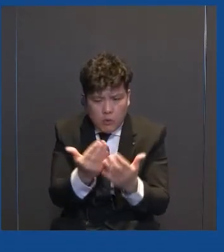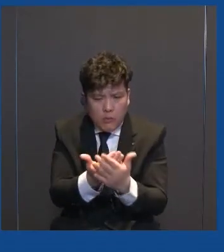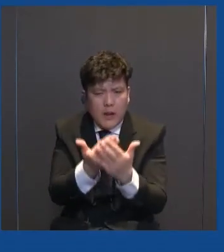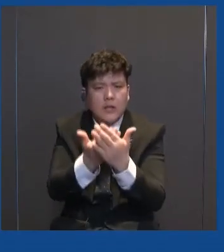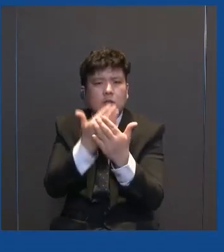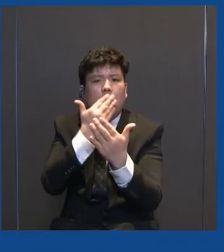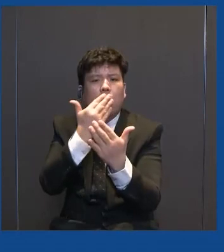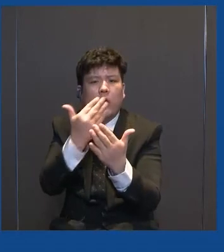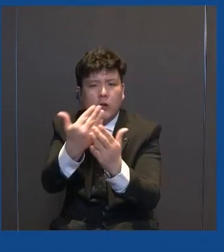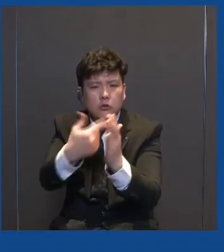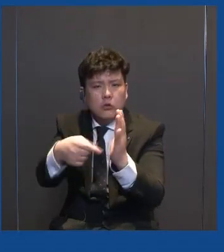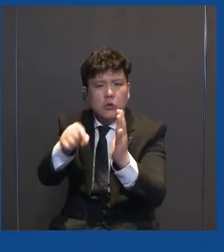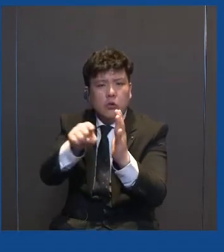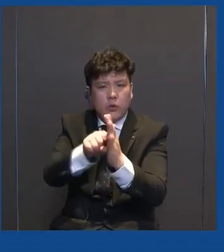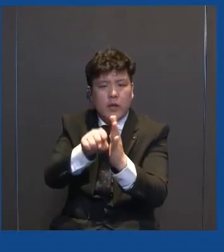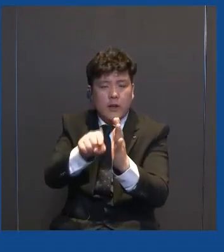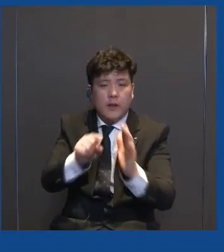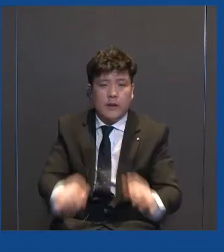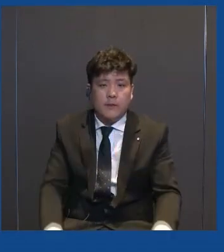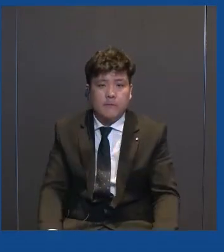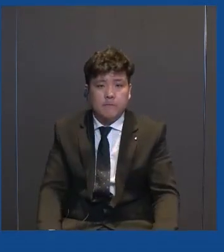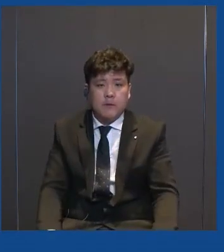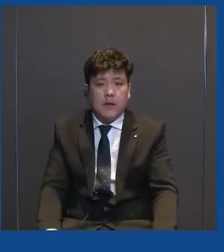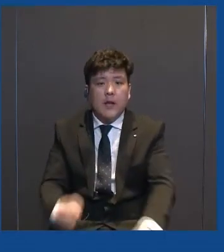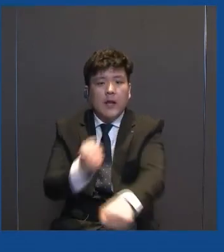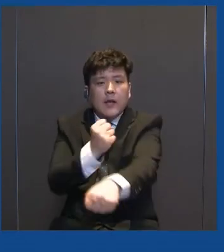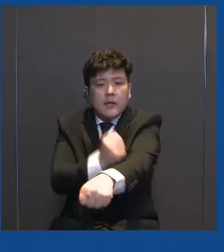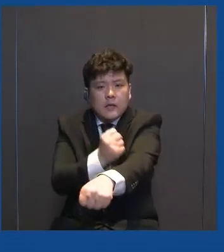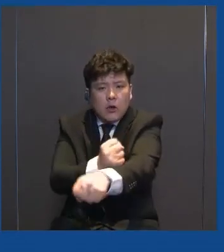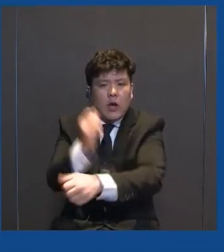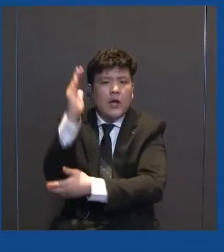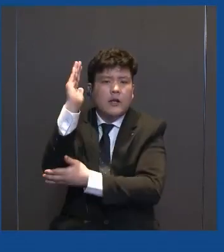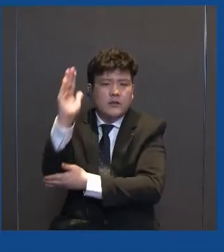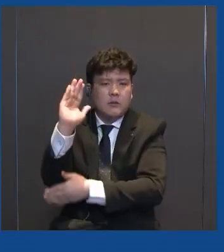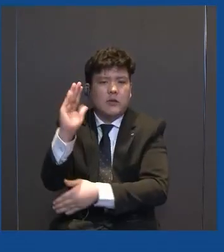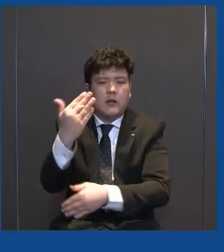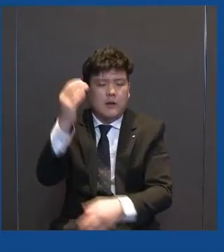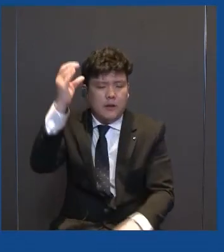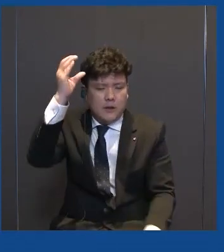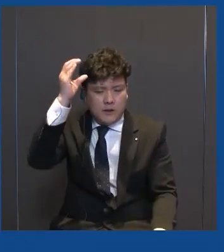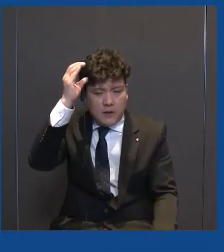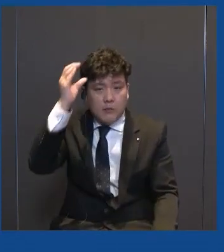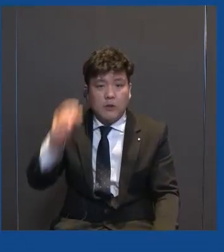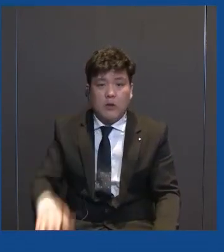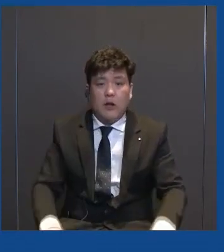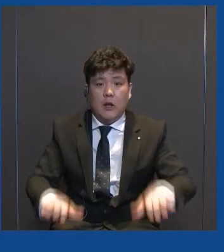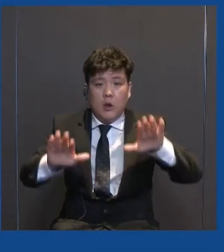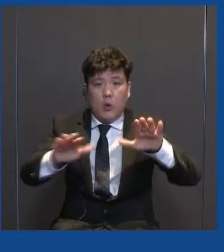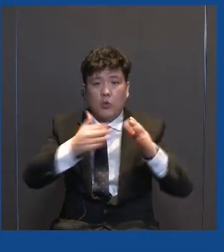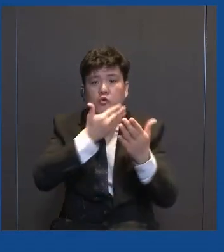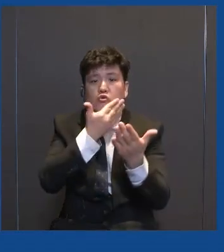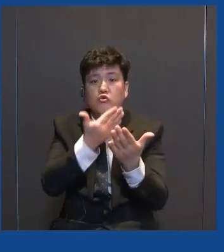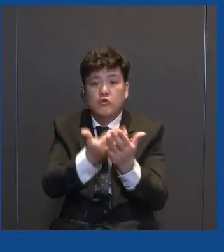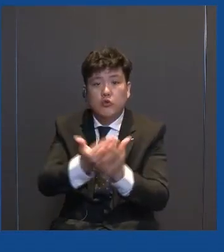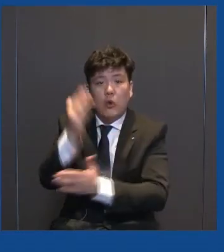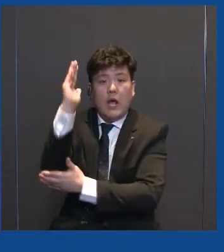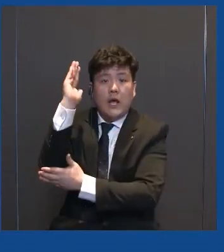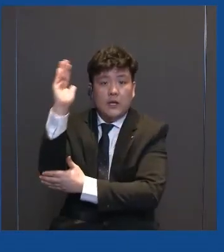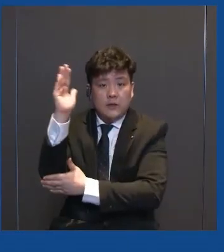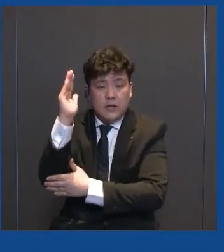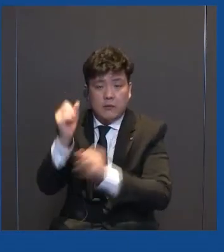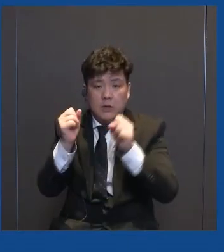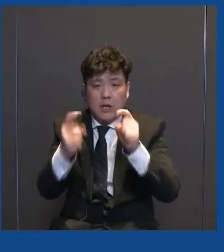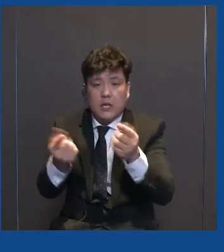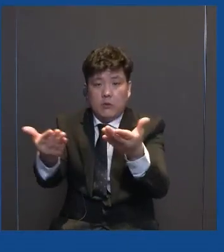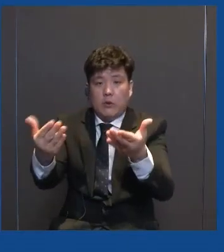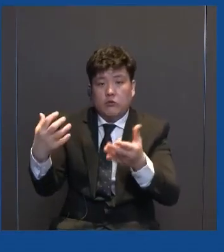your continued attention and interest in this important global agenda. And to the participants who will be taking part in the working group discussion,